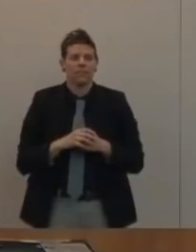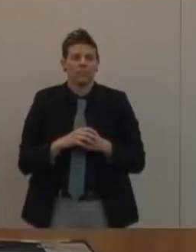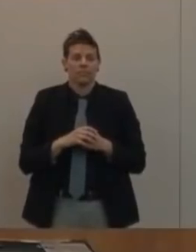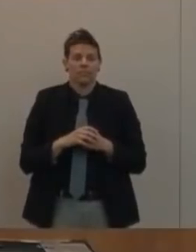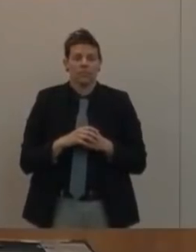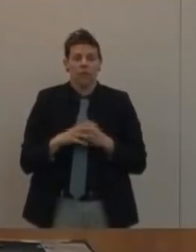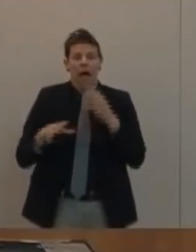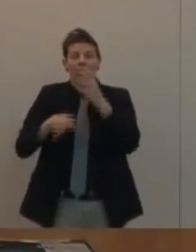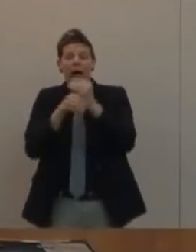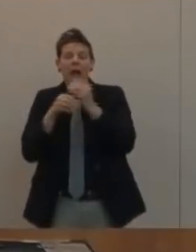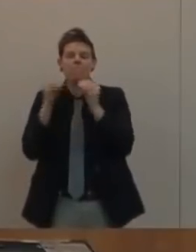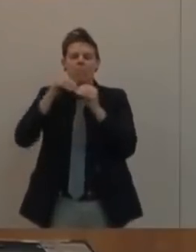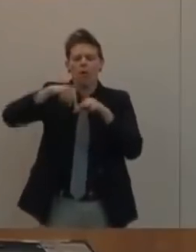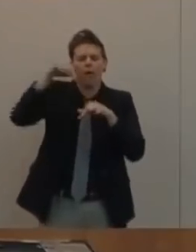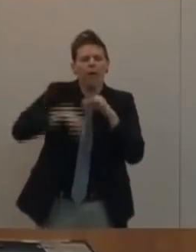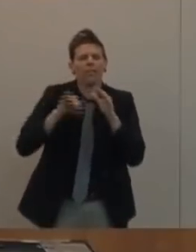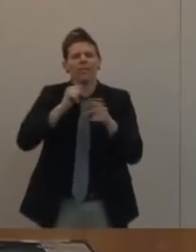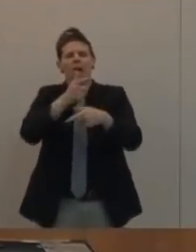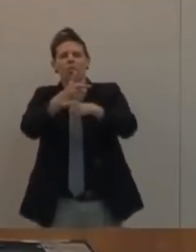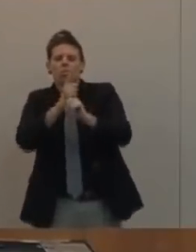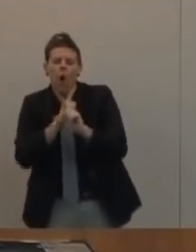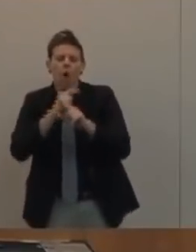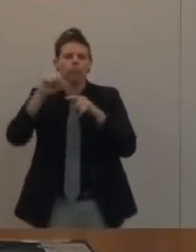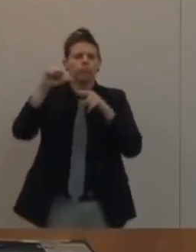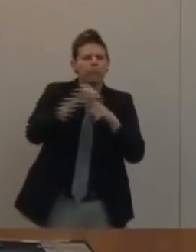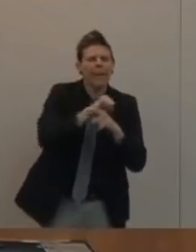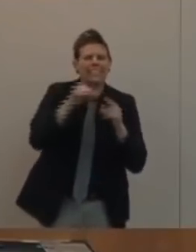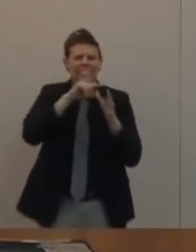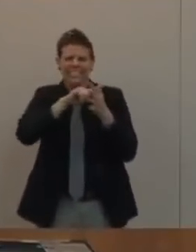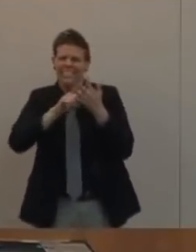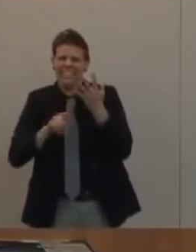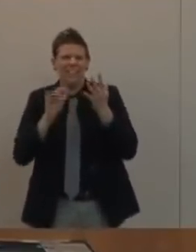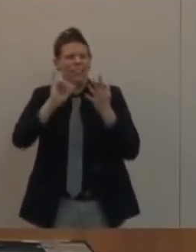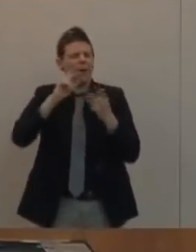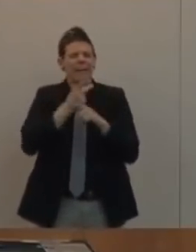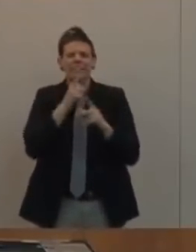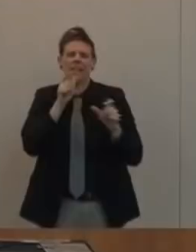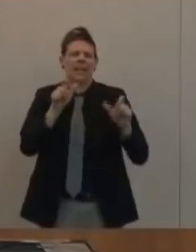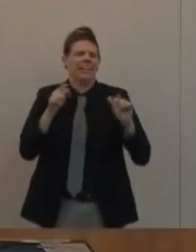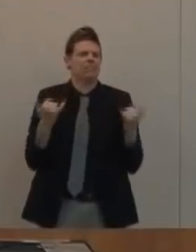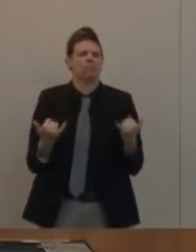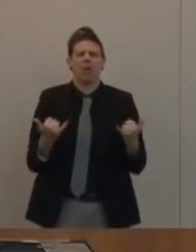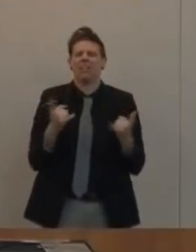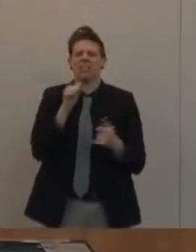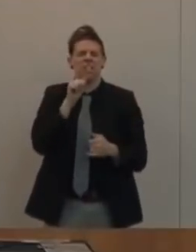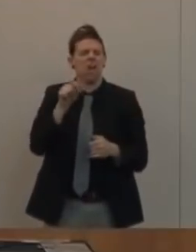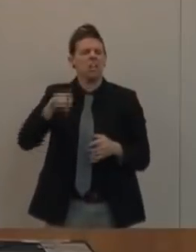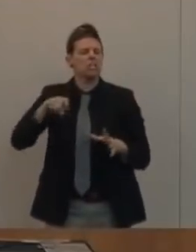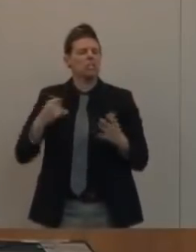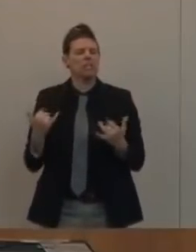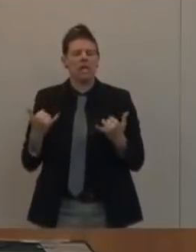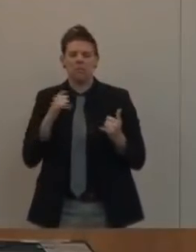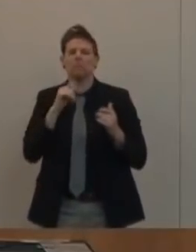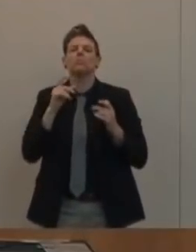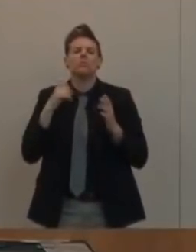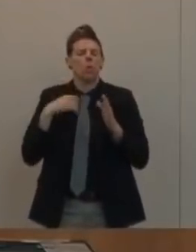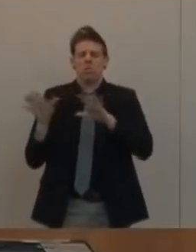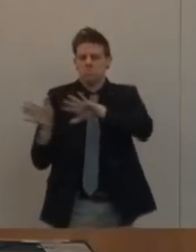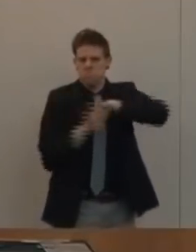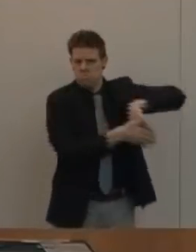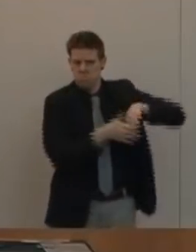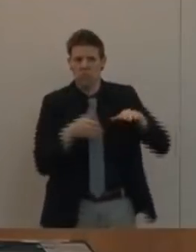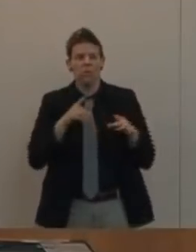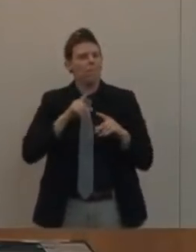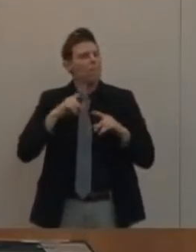or practices by having these, what we think are non-essential businesses open. Now, we're going to keep doing that. The